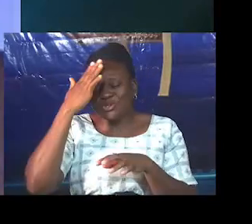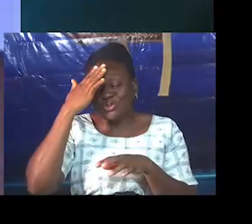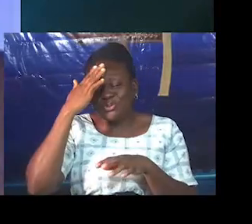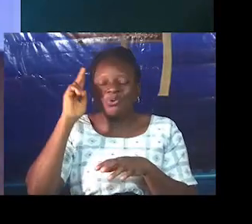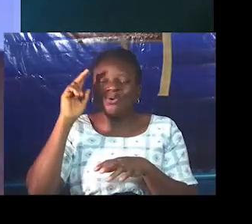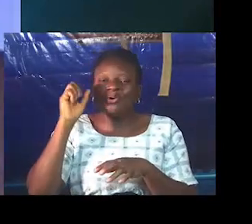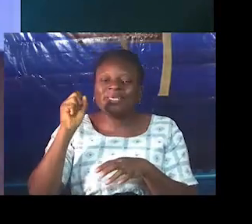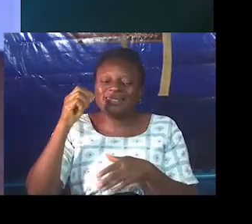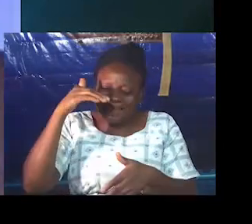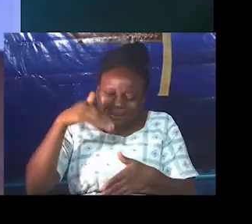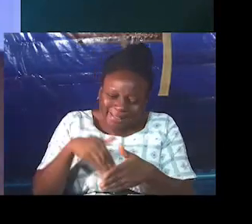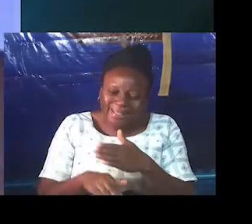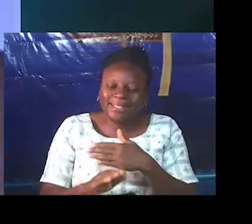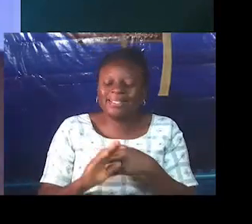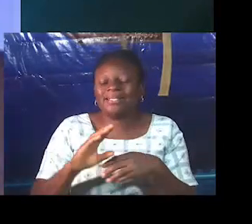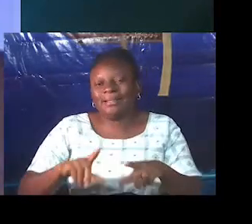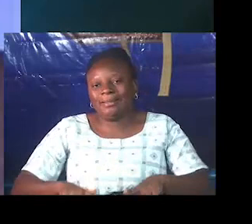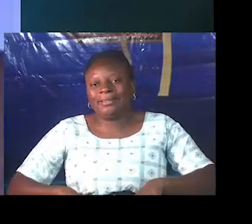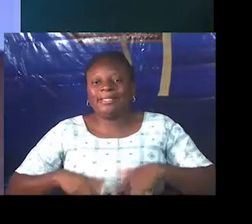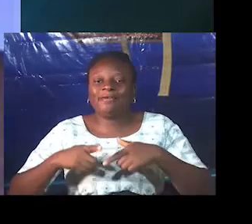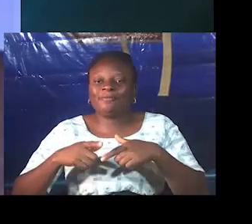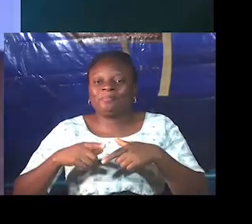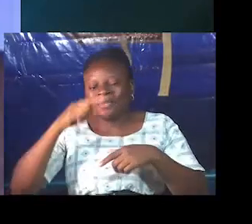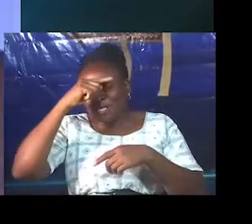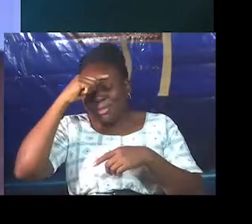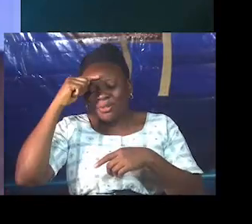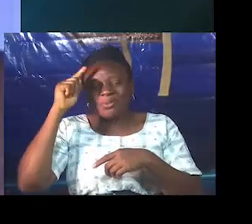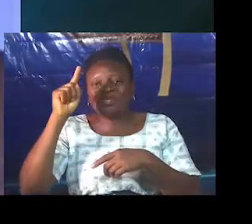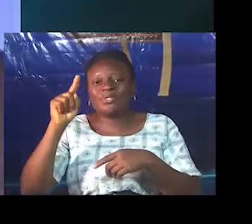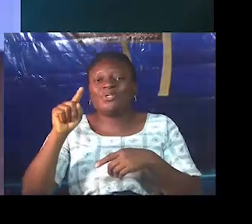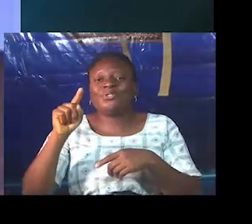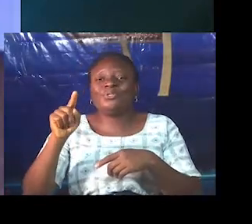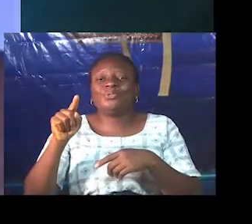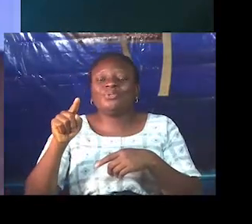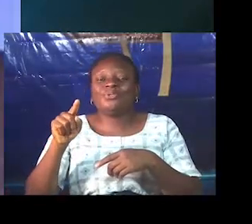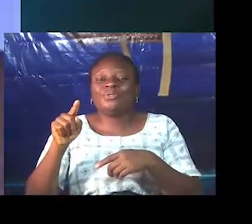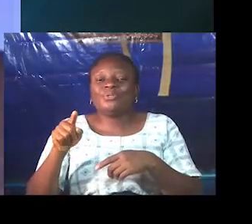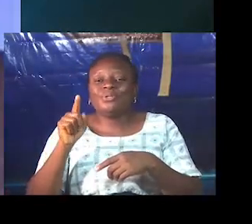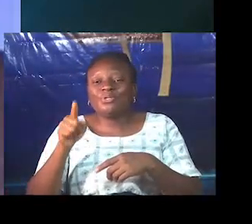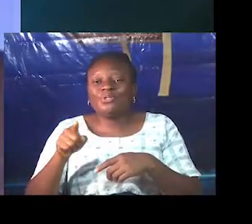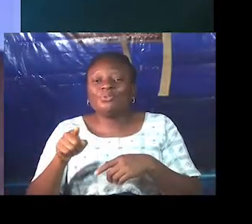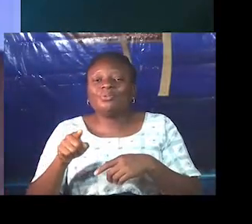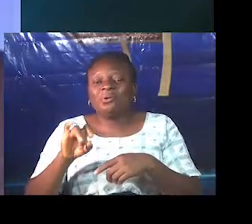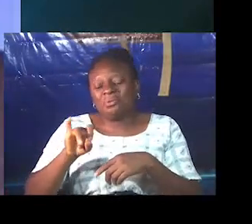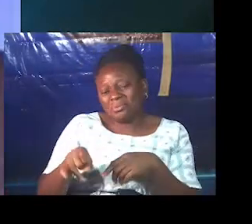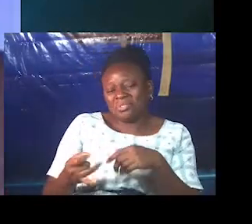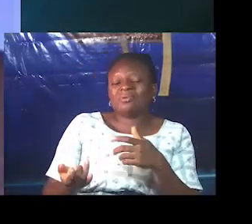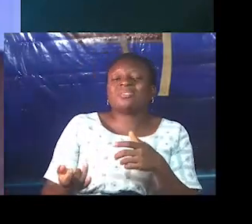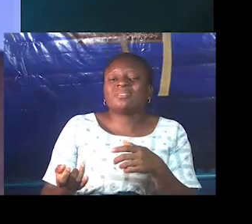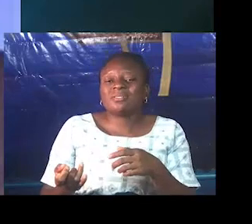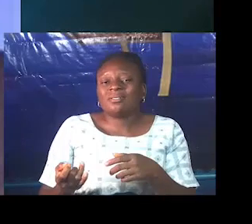or you saw a woman at sight and you fell in love. Now any love that makes you fall, actually will lead you to a